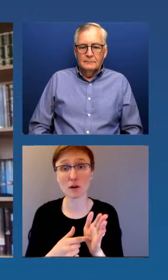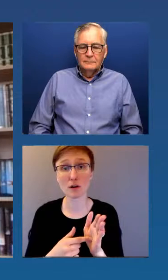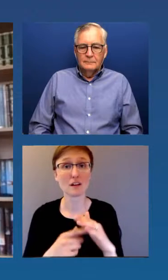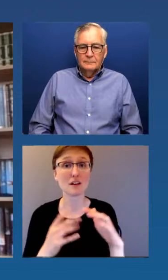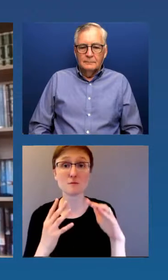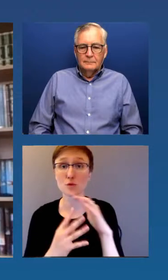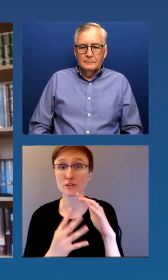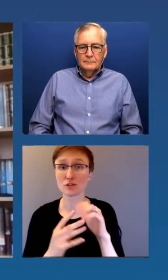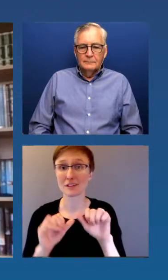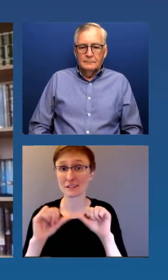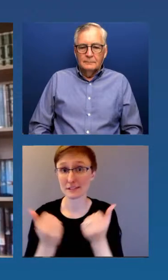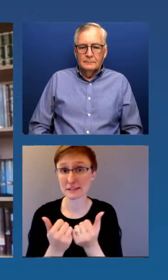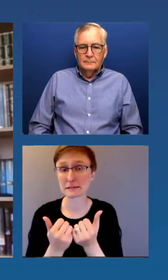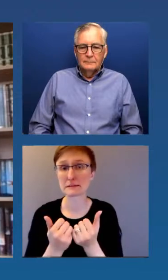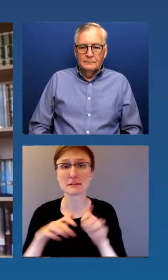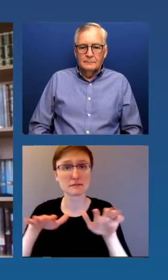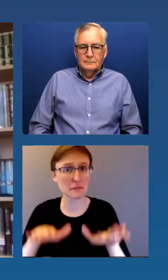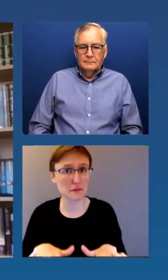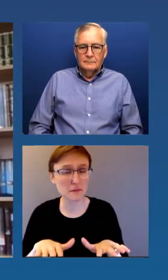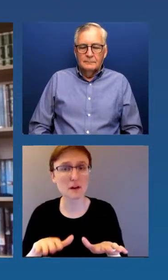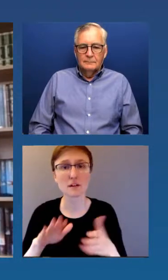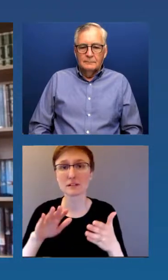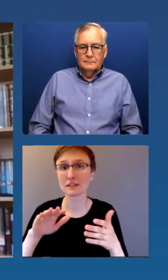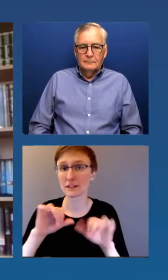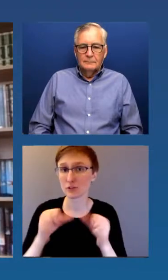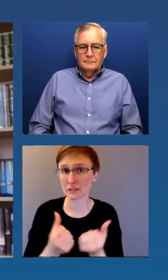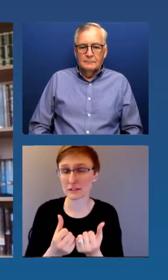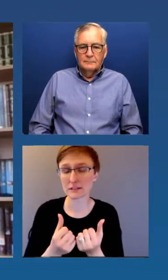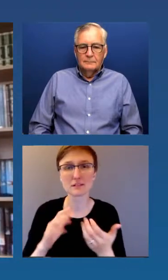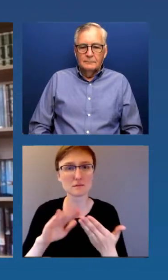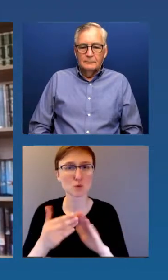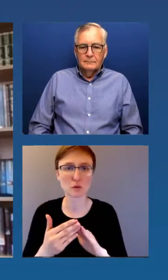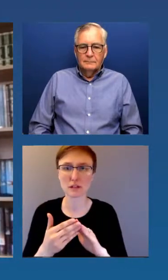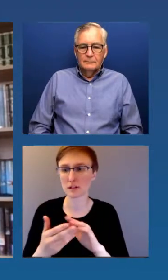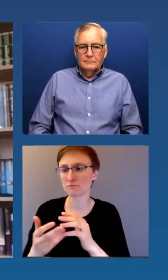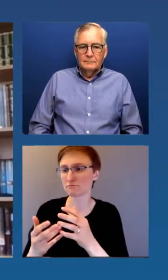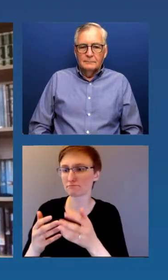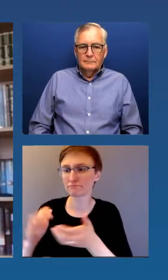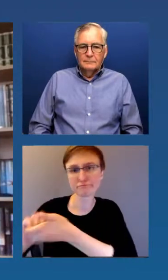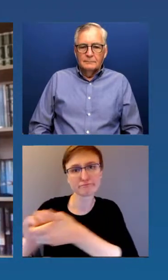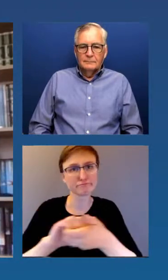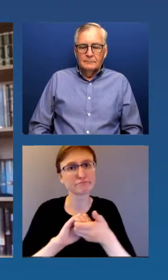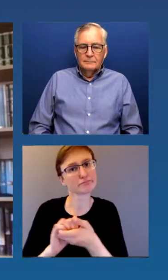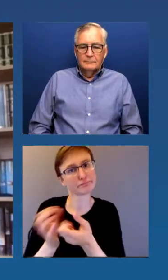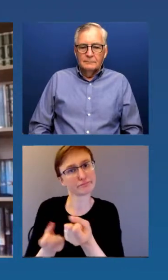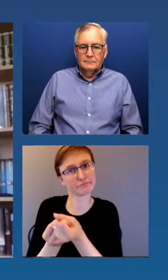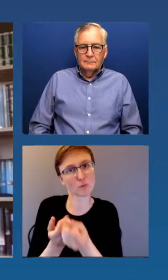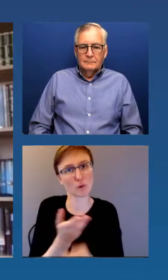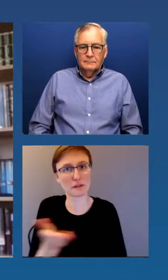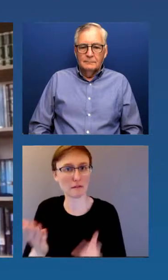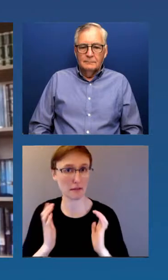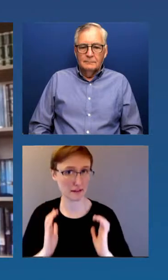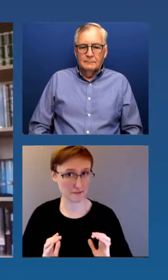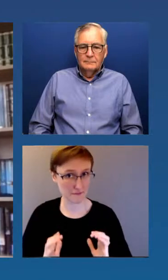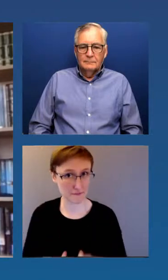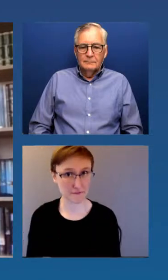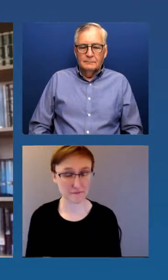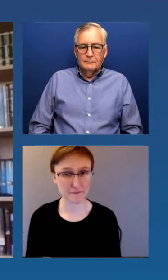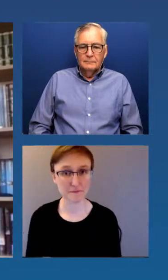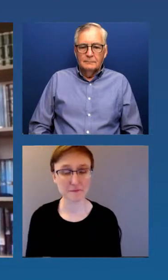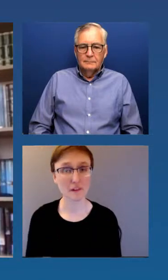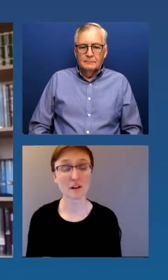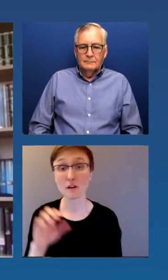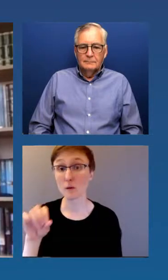community developers, to provide them with the important vaccine-related information to help them to better support their own clients. In addition, OPH has